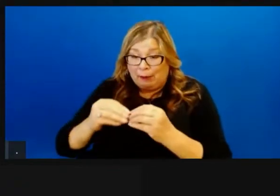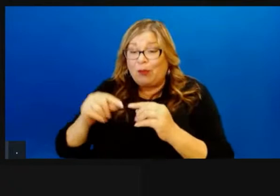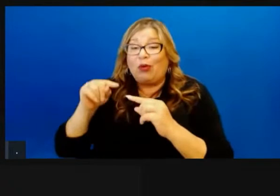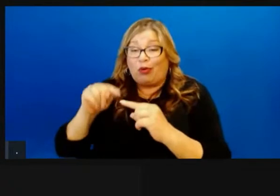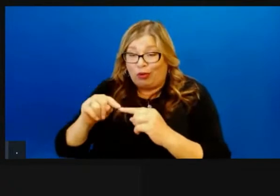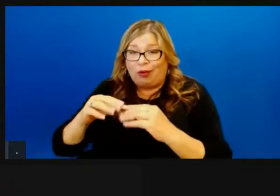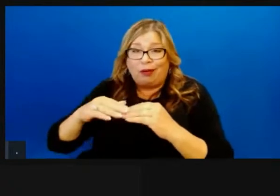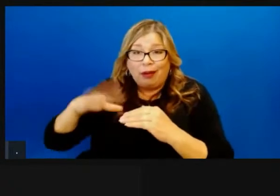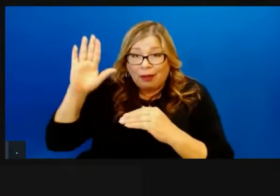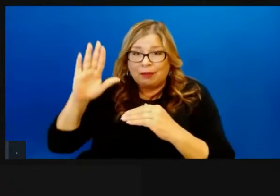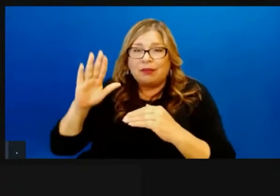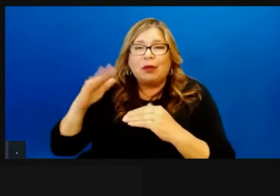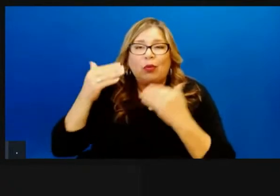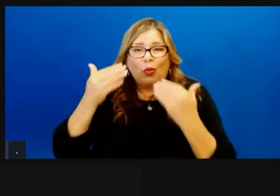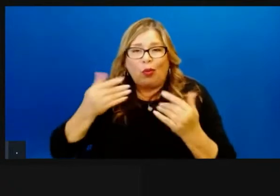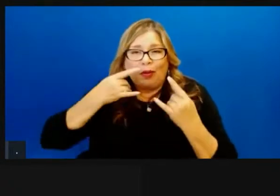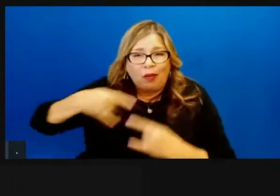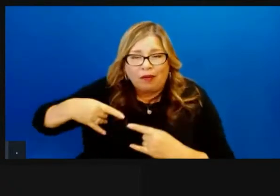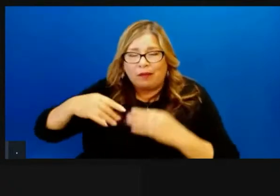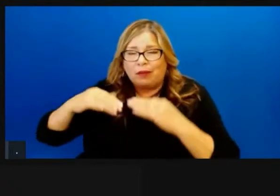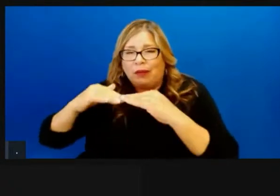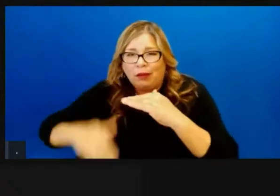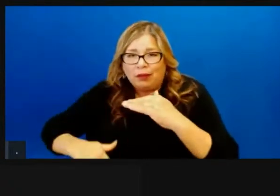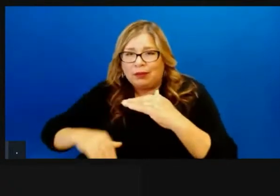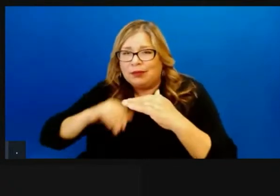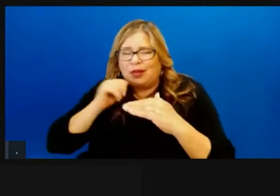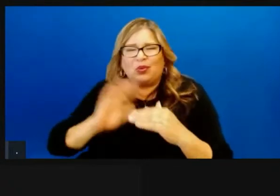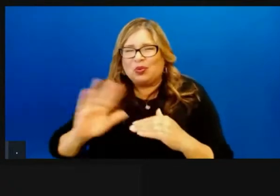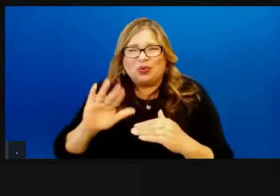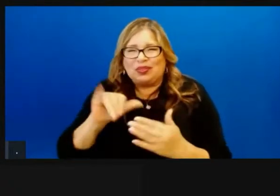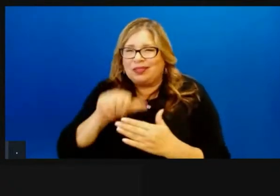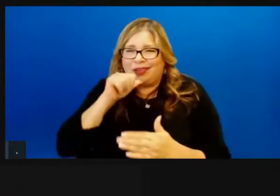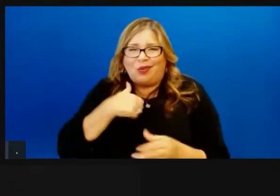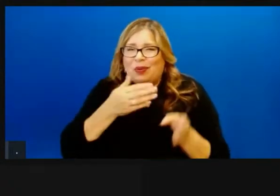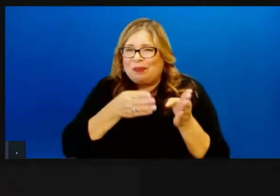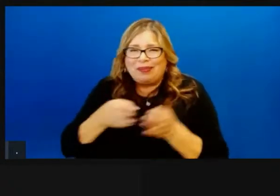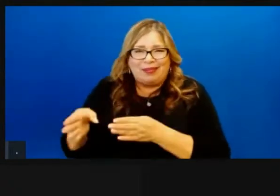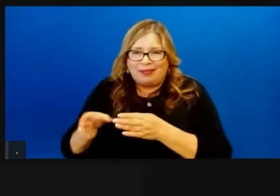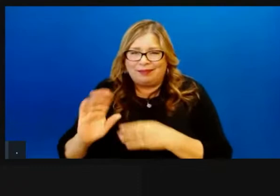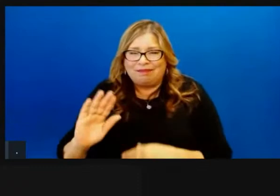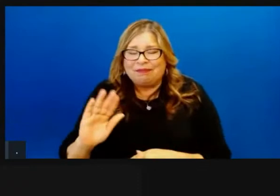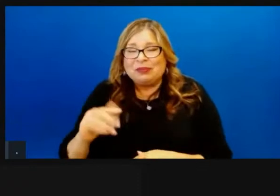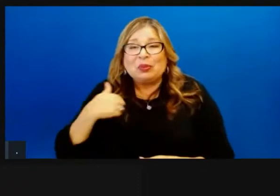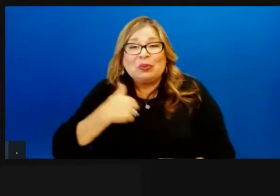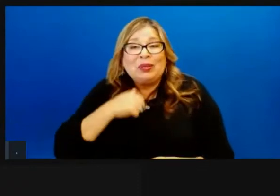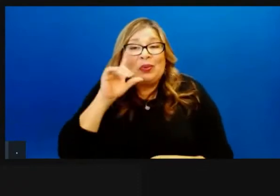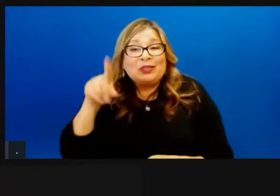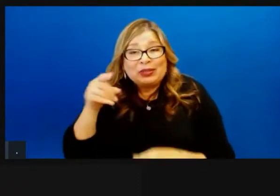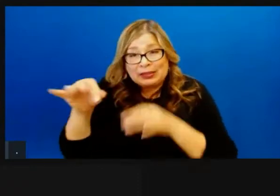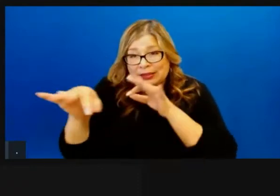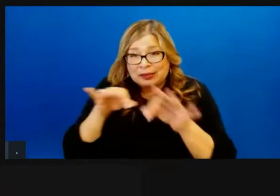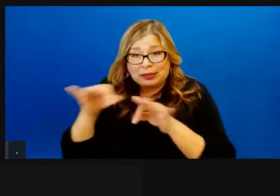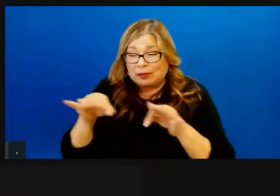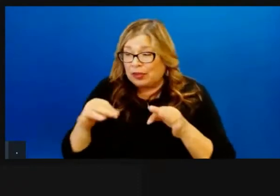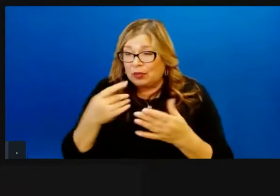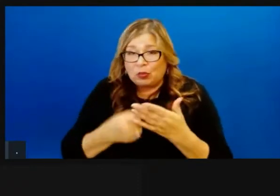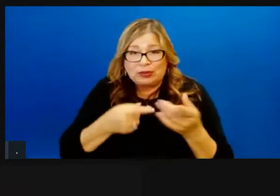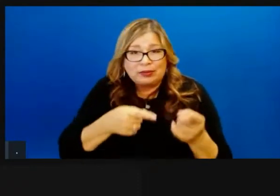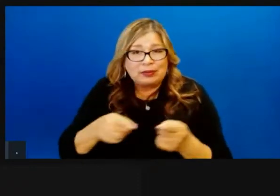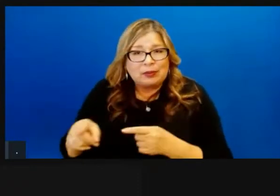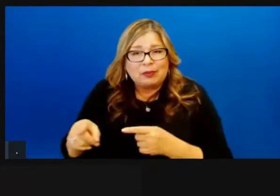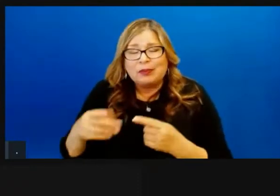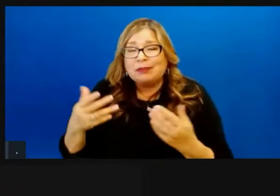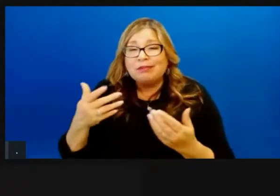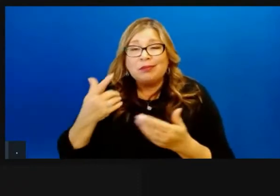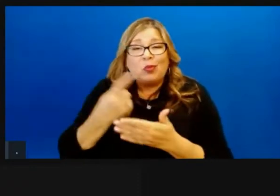is the real opportunity today is to explain to Californians where we are with childhood vaccinations, that